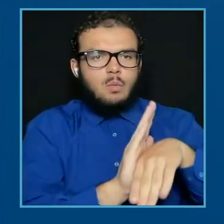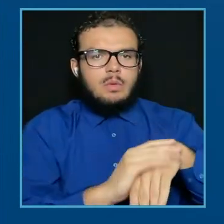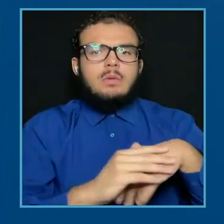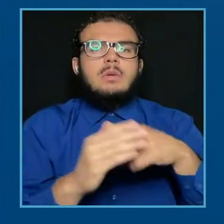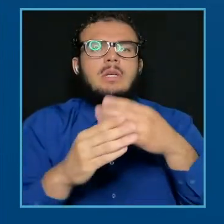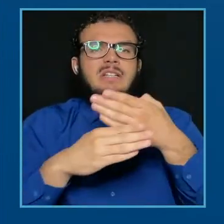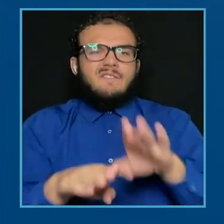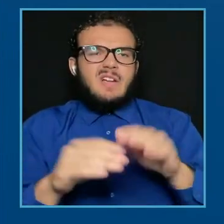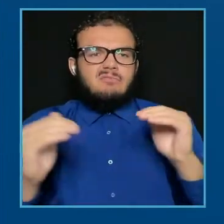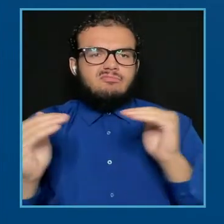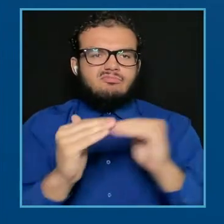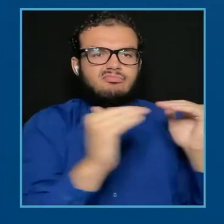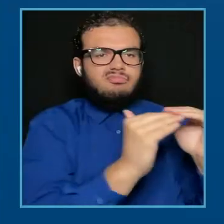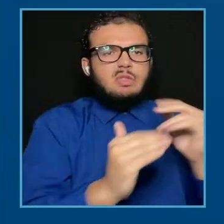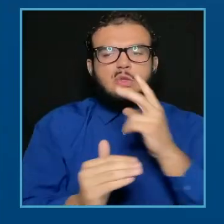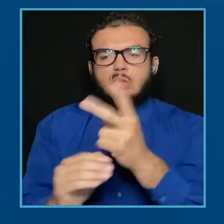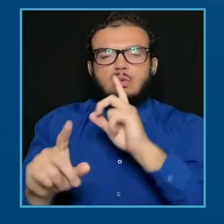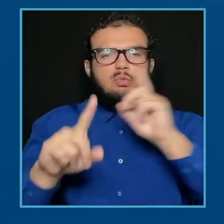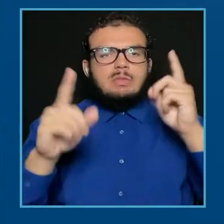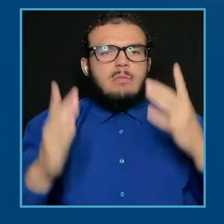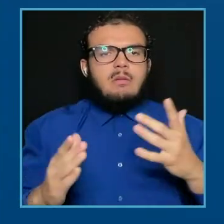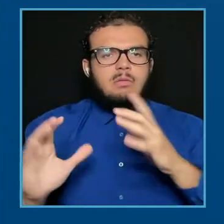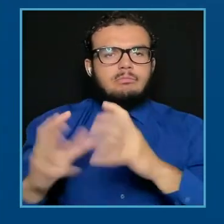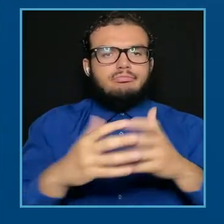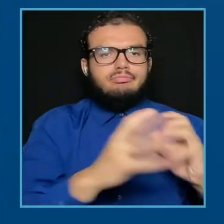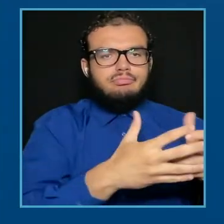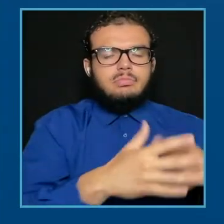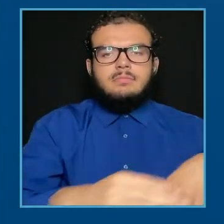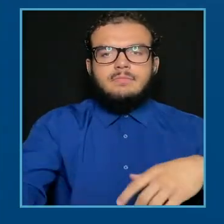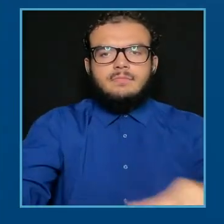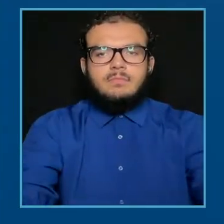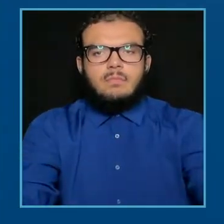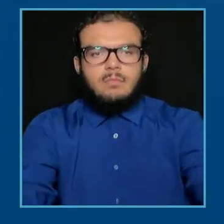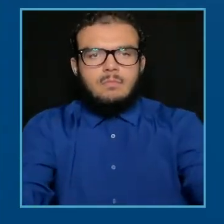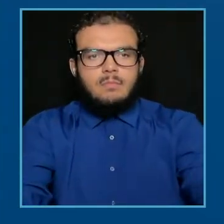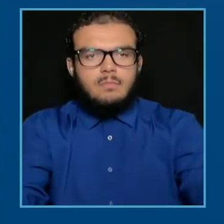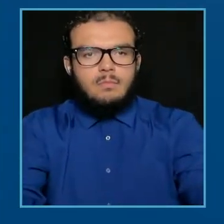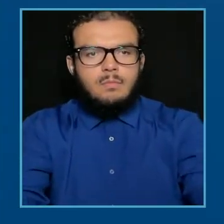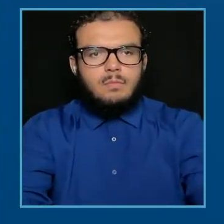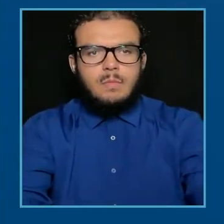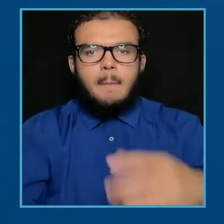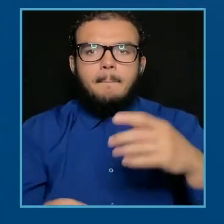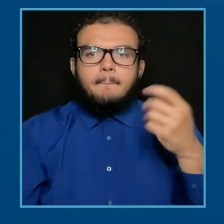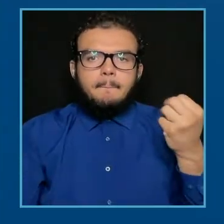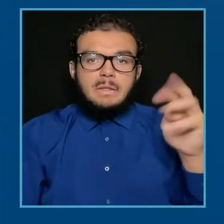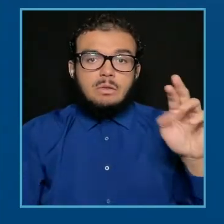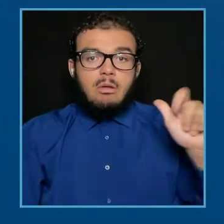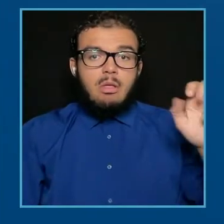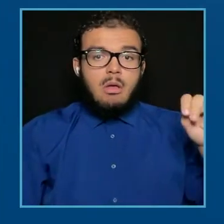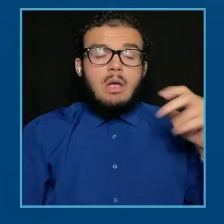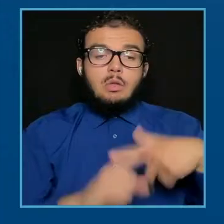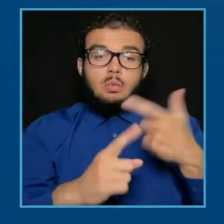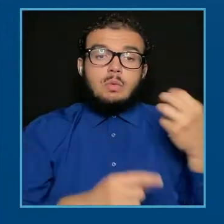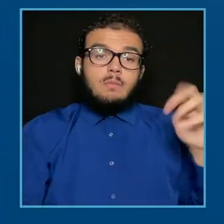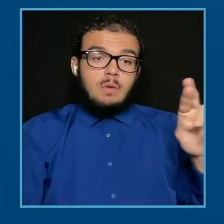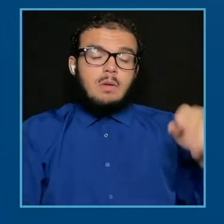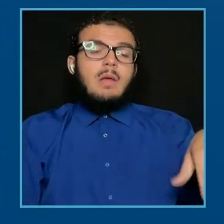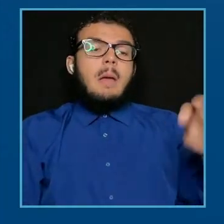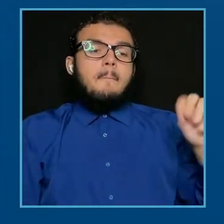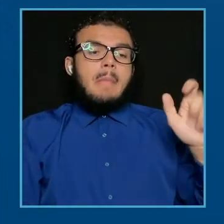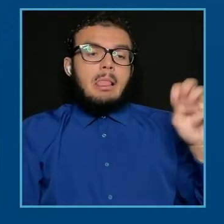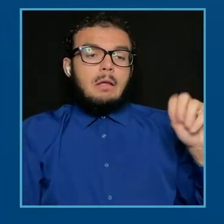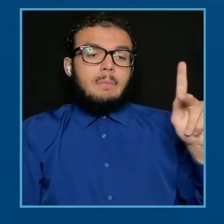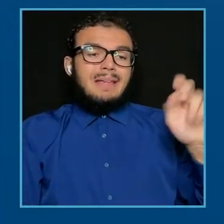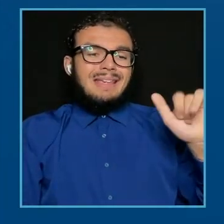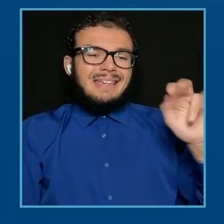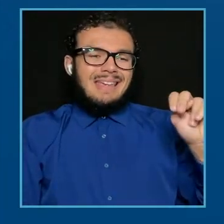equally among the two respondents. I understand, Mr. Alam, you are representing Vice Chair Malcolm Kenyatta today and